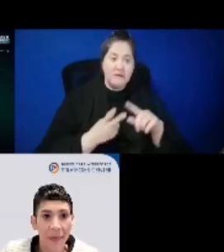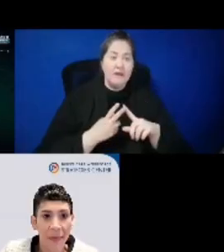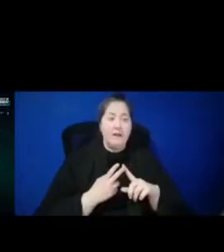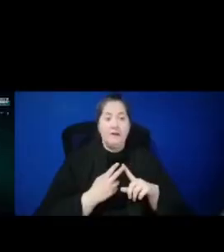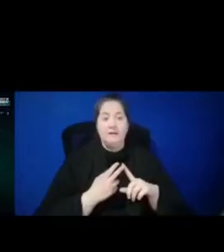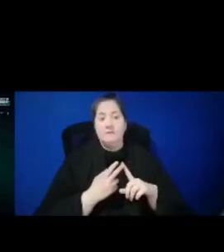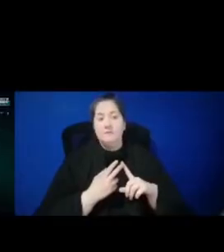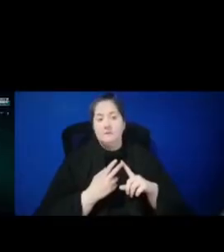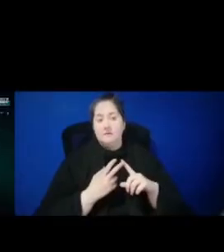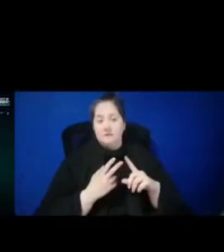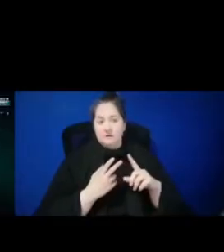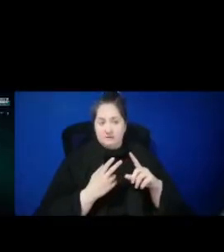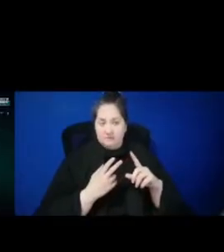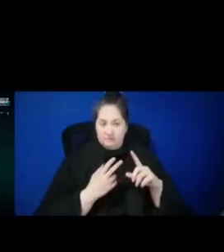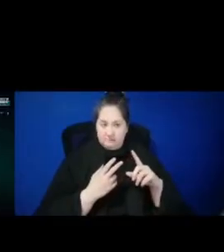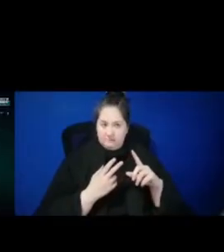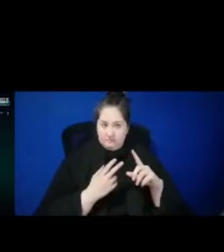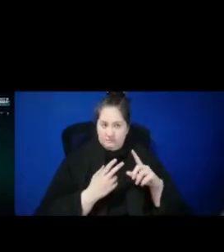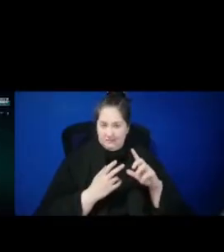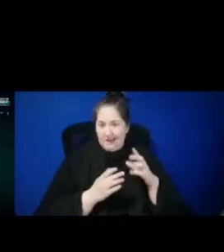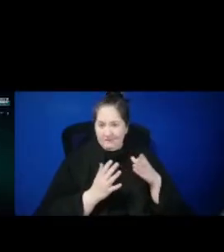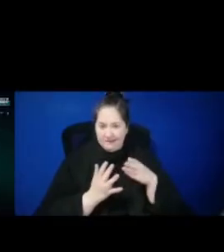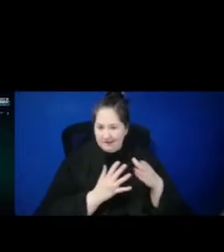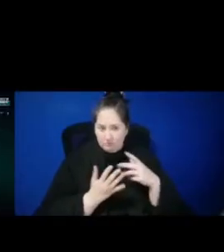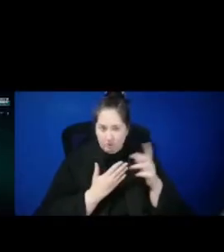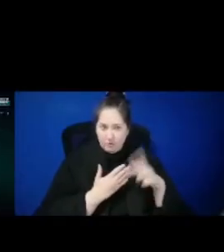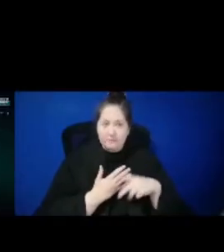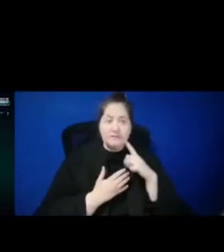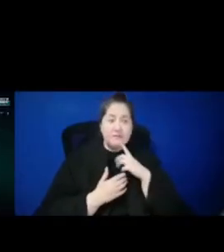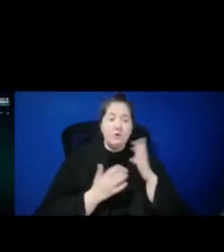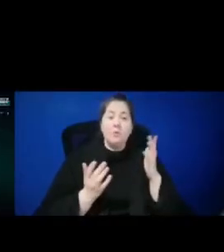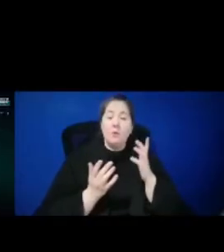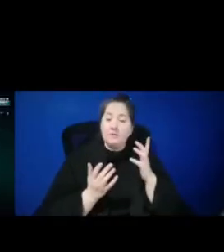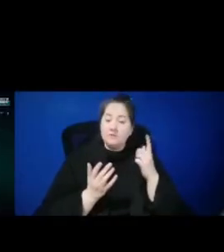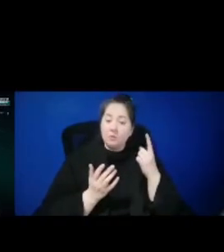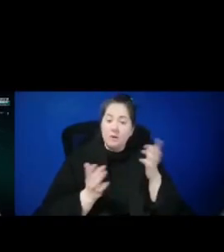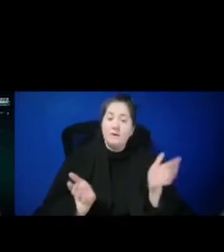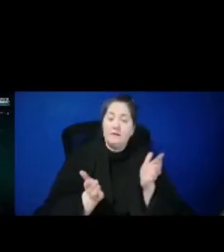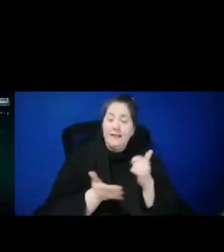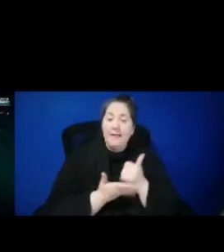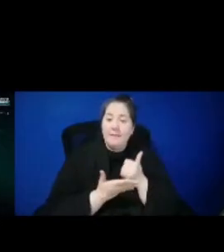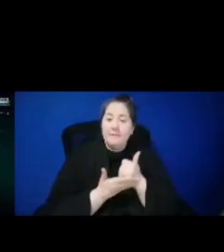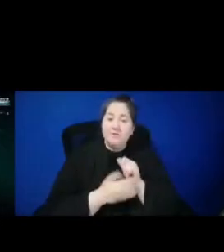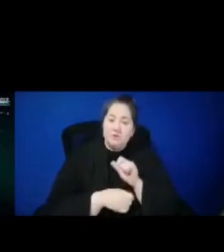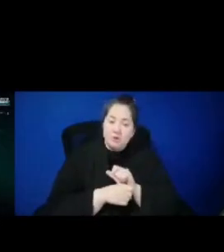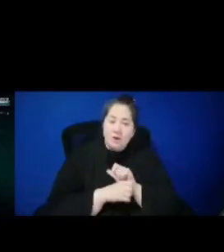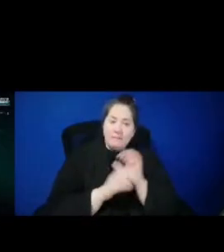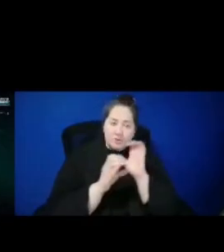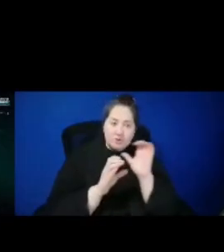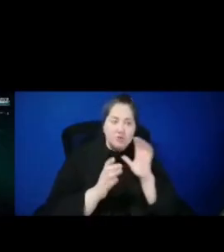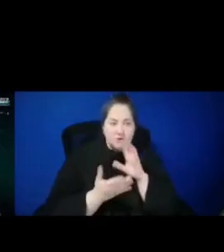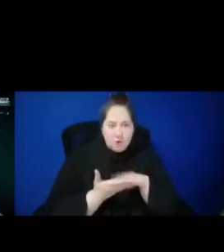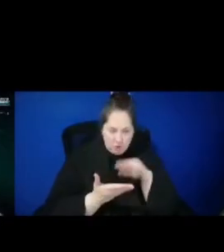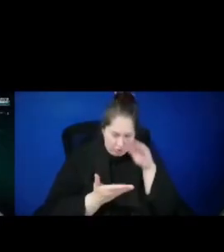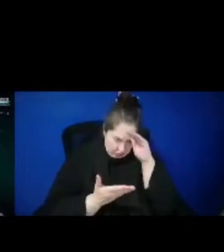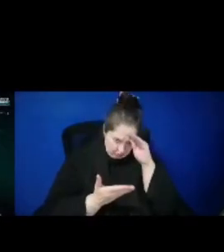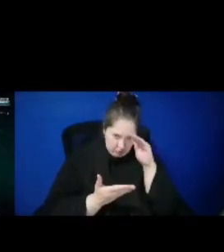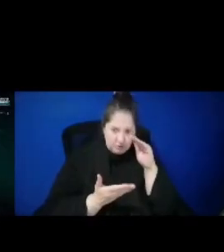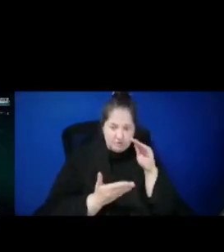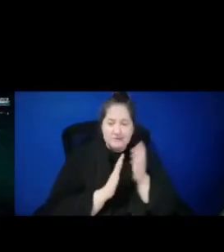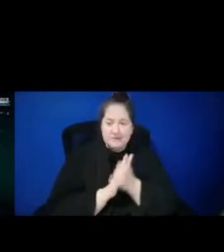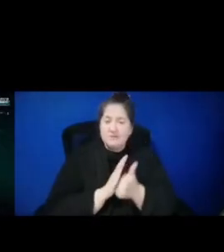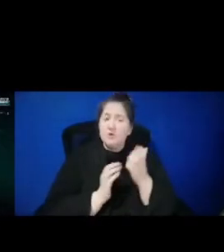the Employment and Training Administration encouraging people to help job seekers learn those skills. So there are resources available